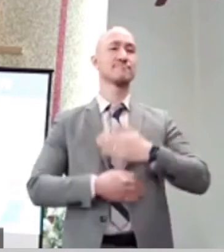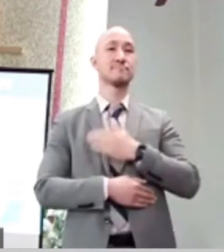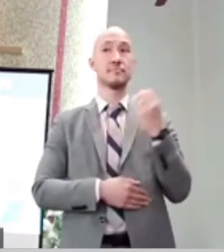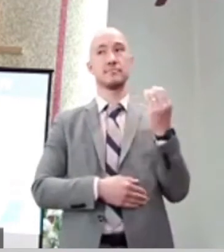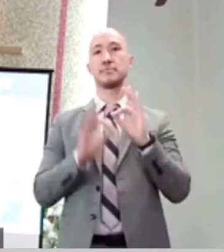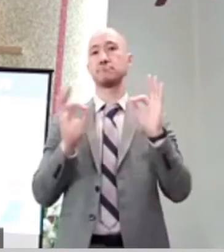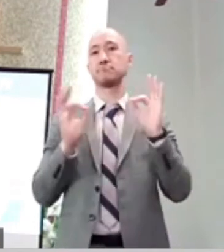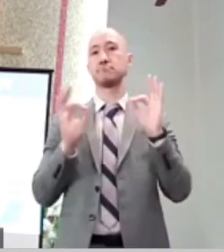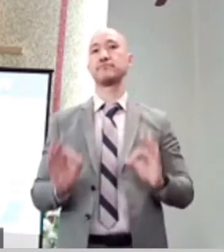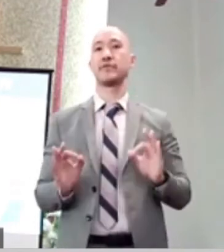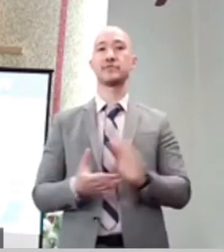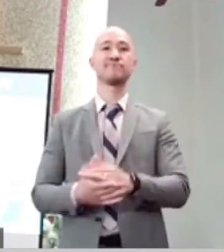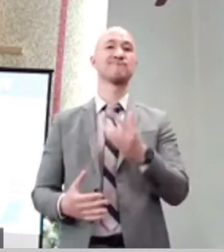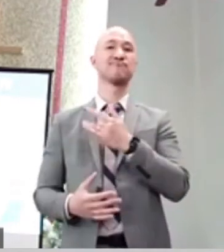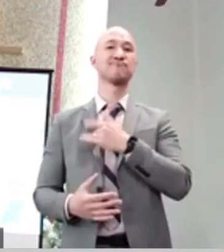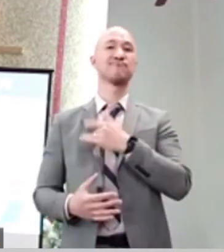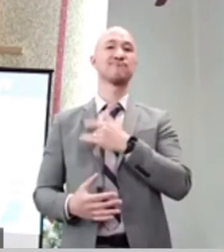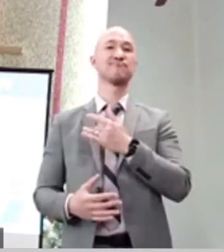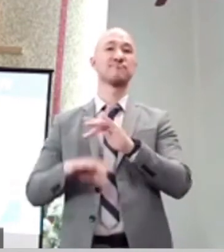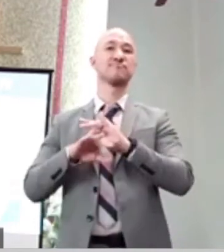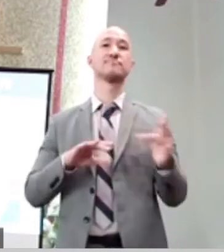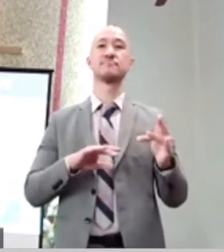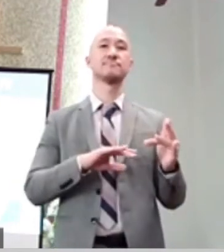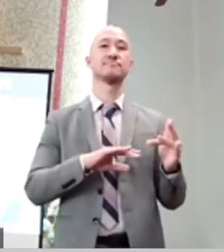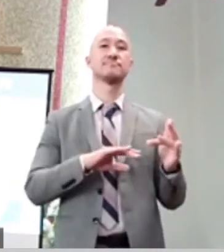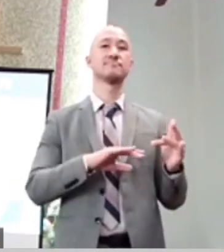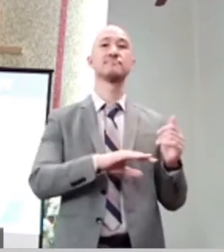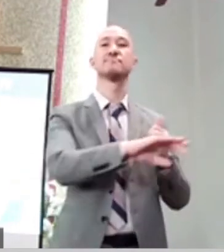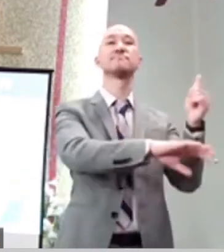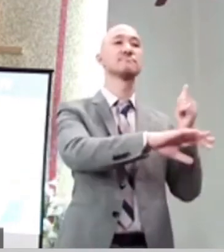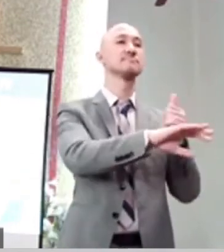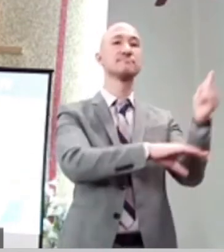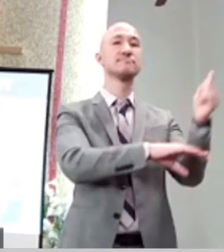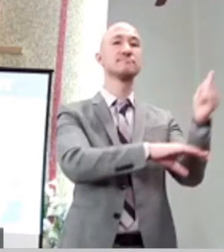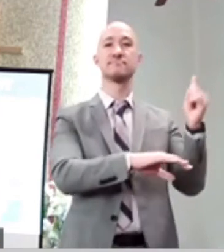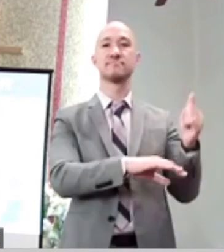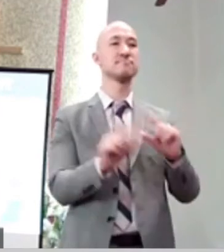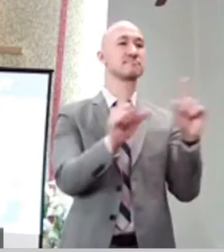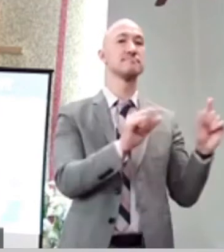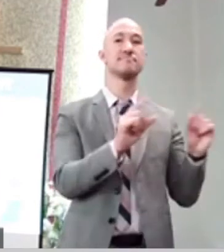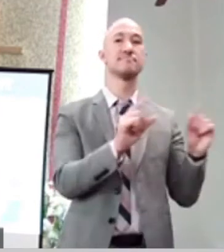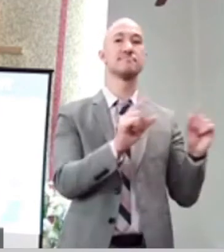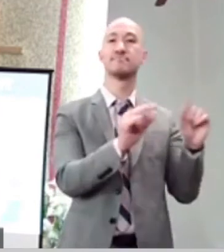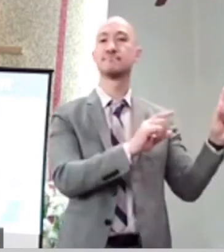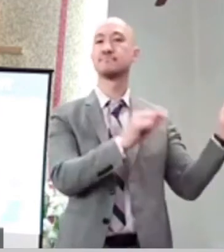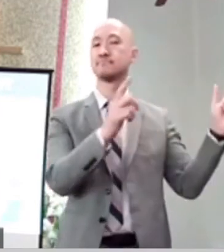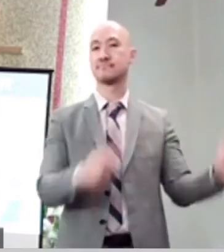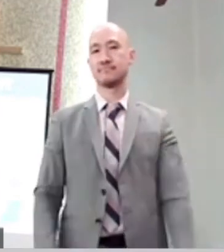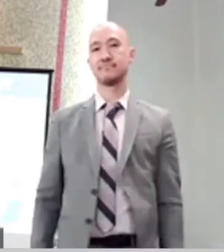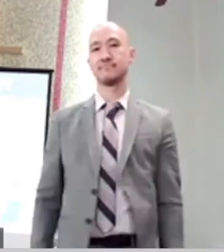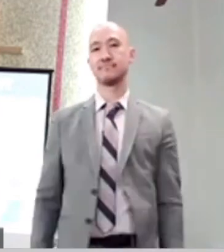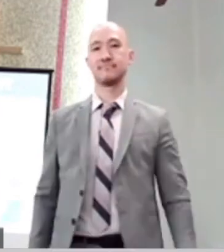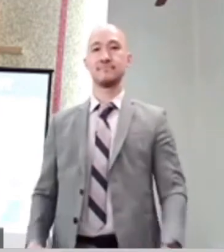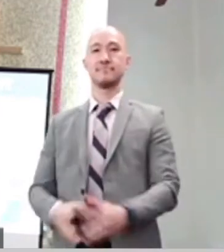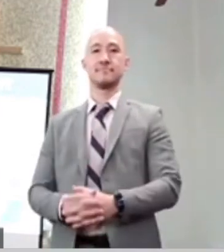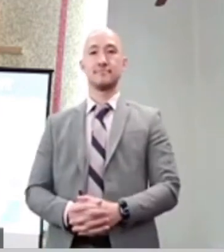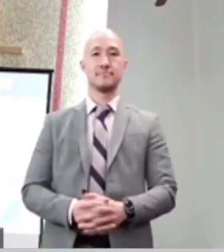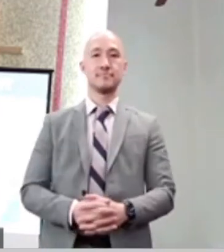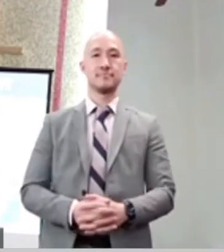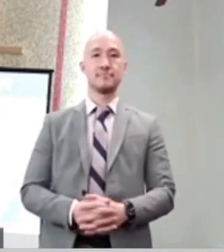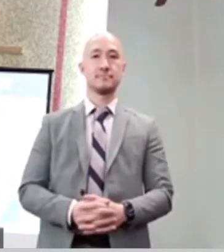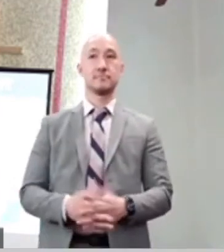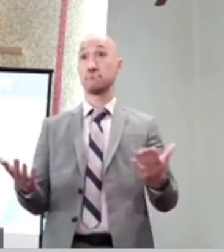trying something there. And because they were having a great time, they knew Jesus went to a wedding feast and they had a great time. And you know, when we're eating,